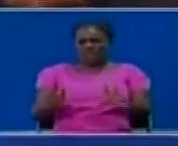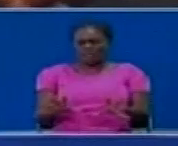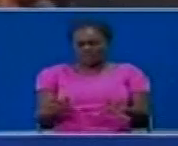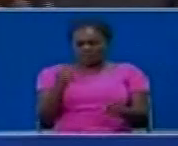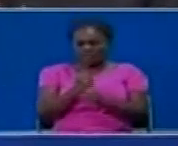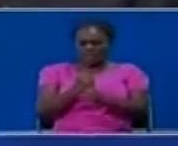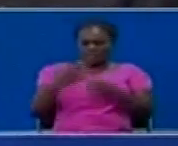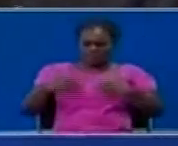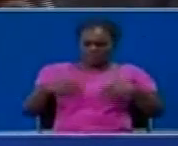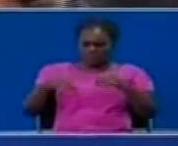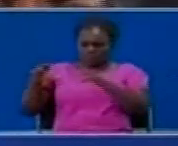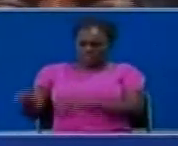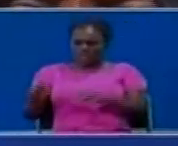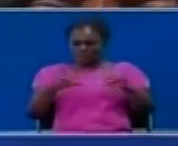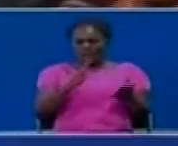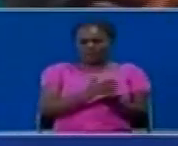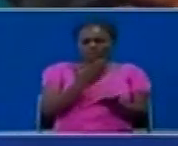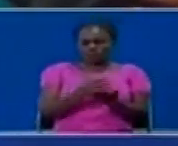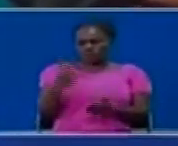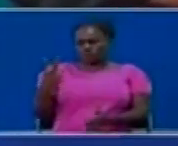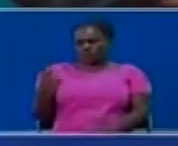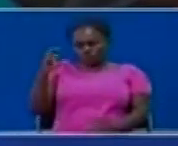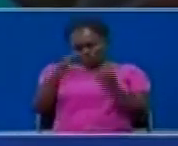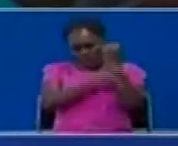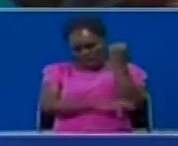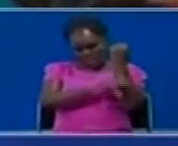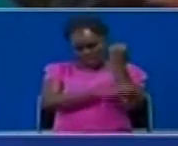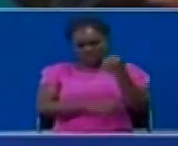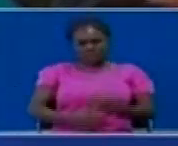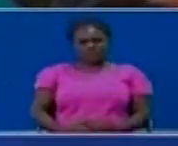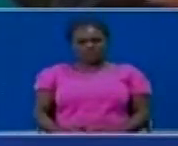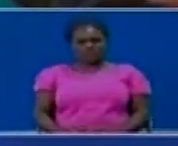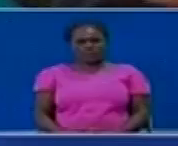the people traveling between the two countries, and would like to see it lifted as soon as possible.